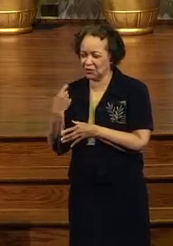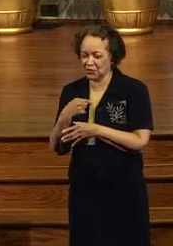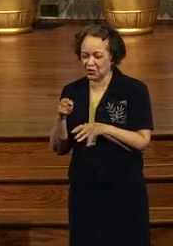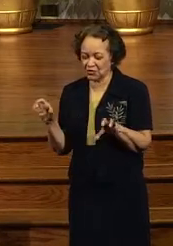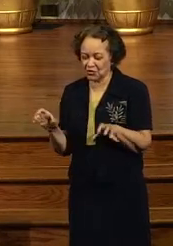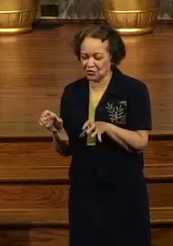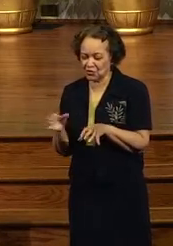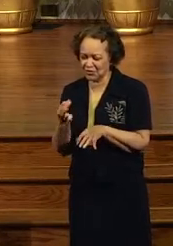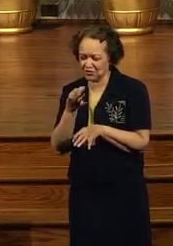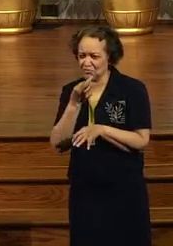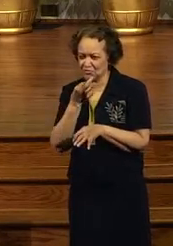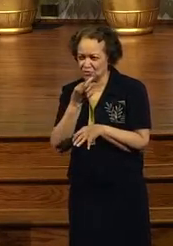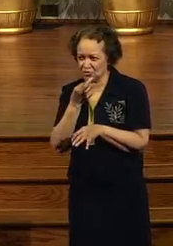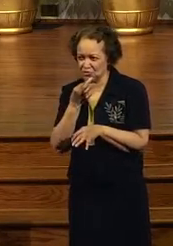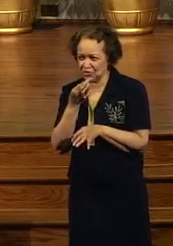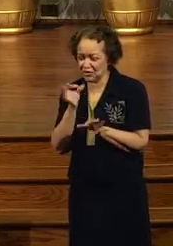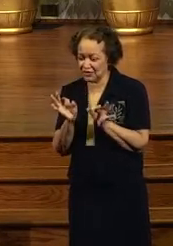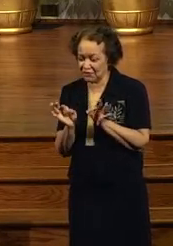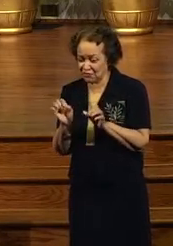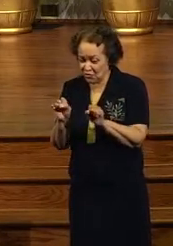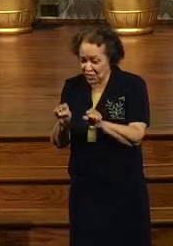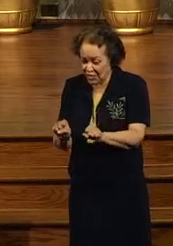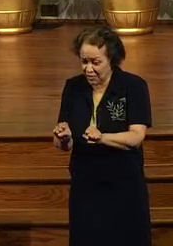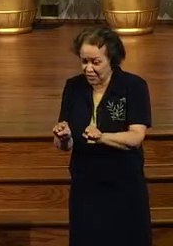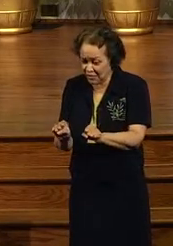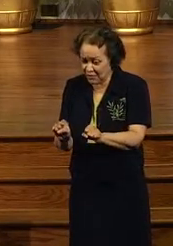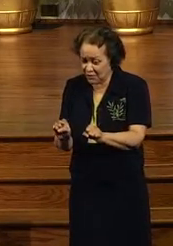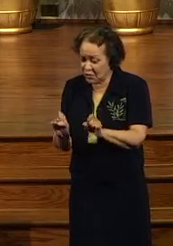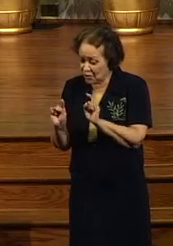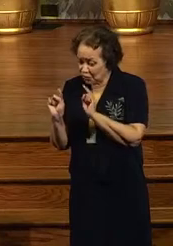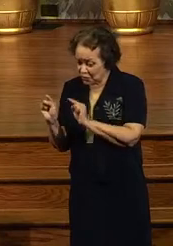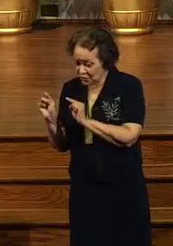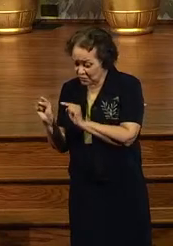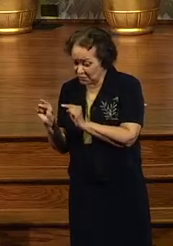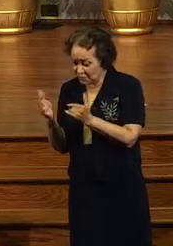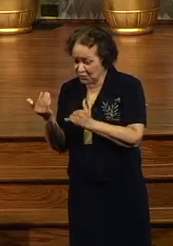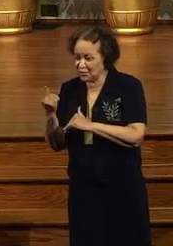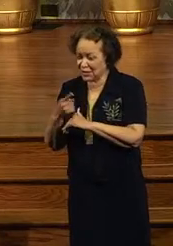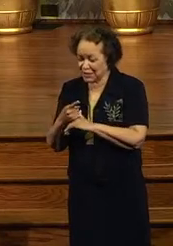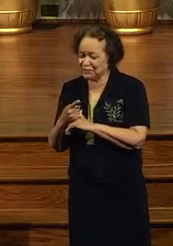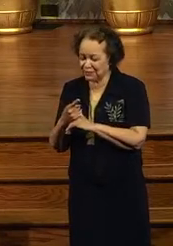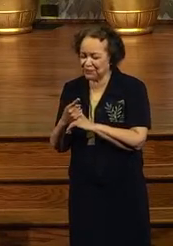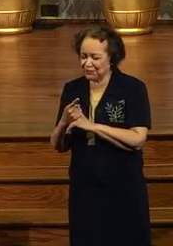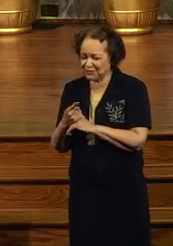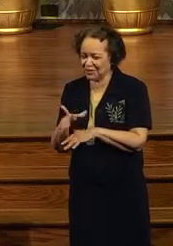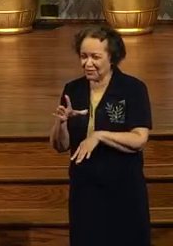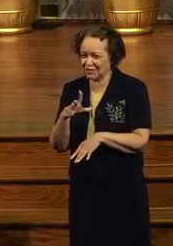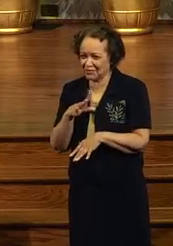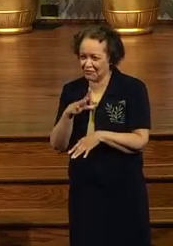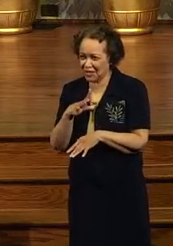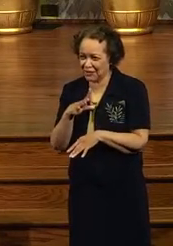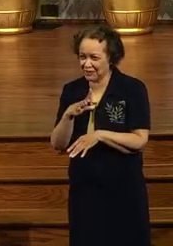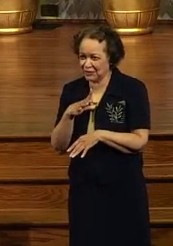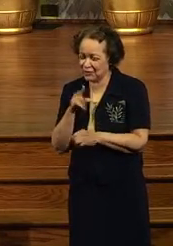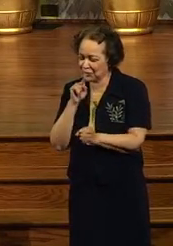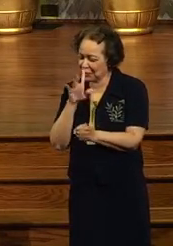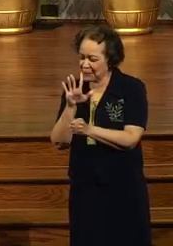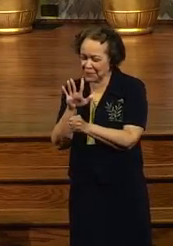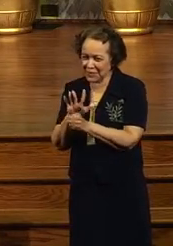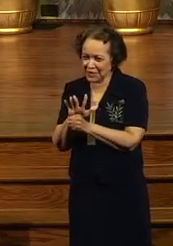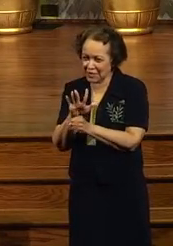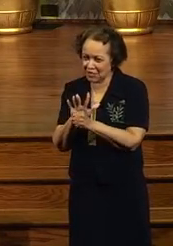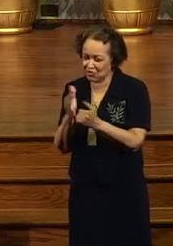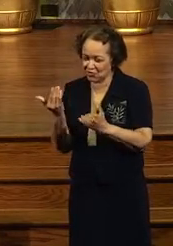possible. So those of you who can respond today, whether you're here in person, you can go online and make that pledge, and we're asking for